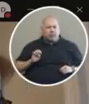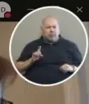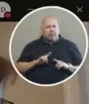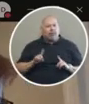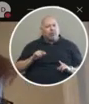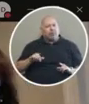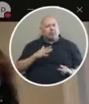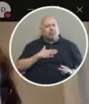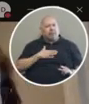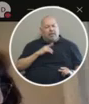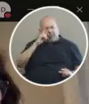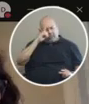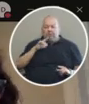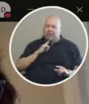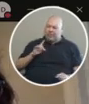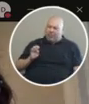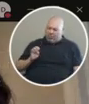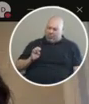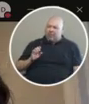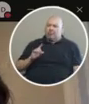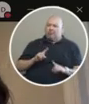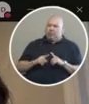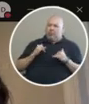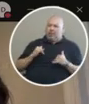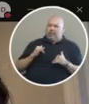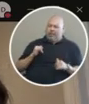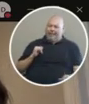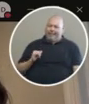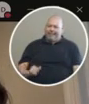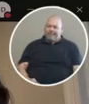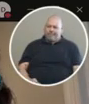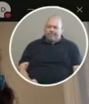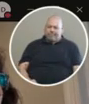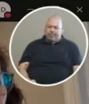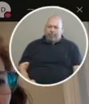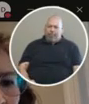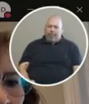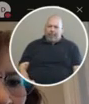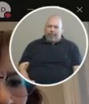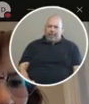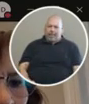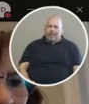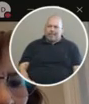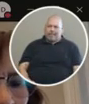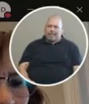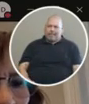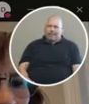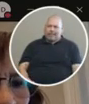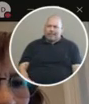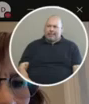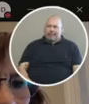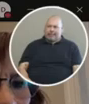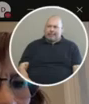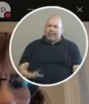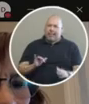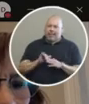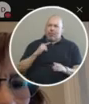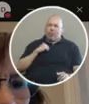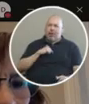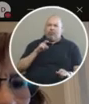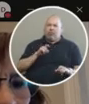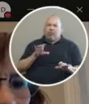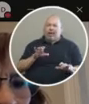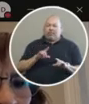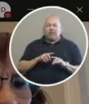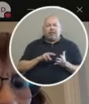But those are my thoughts. It's an emergency. It's an emergency right now. Is what we're trying to say. That we have to take